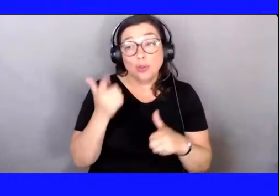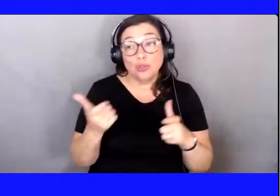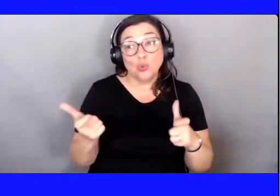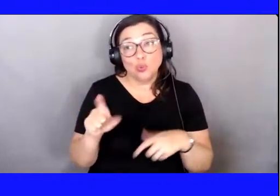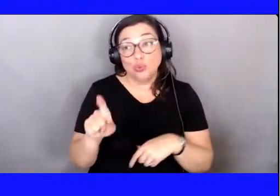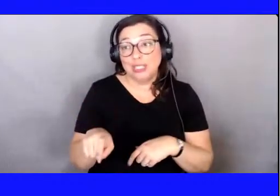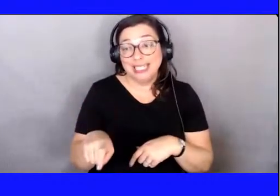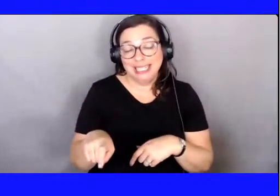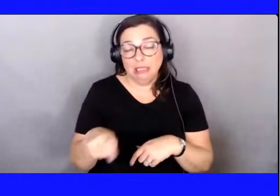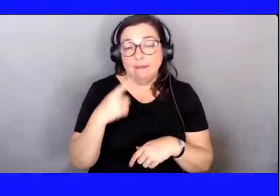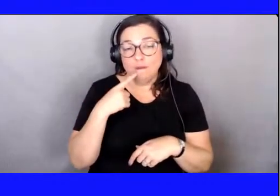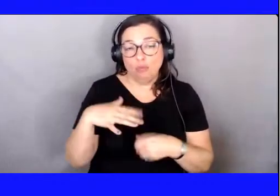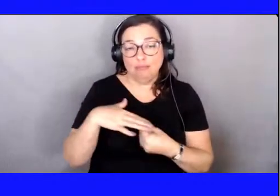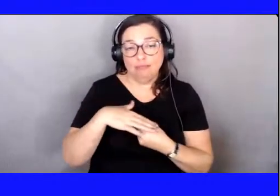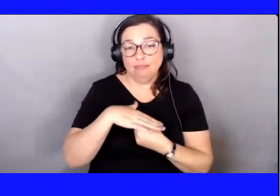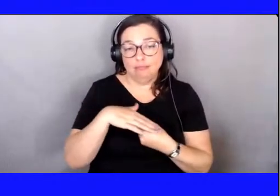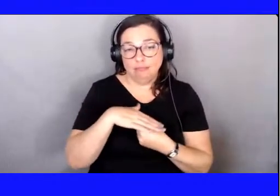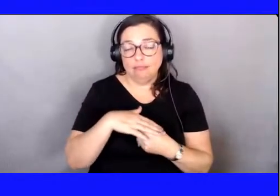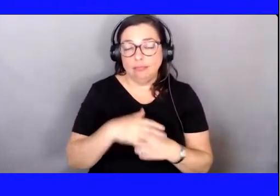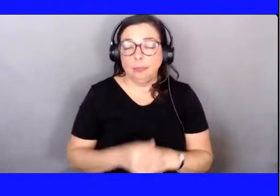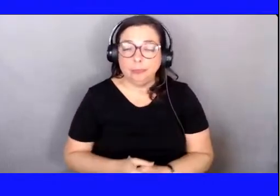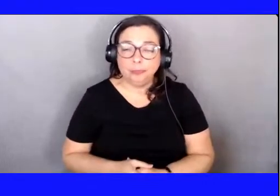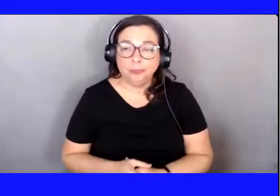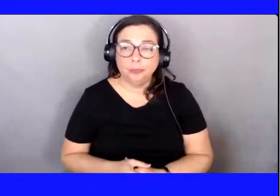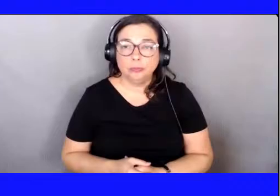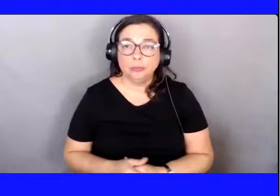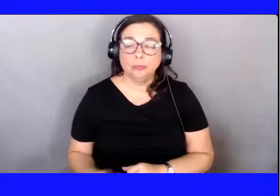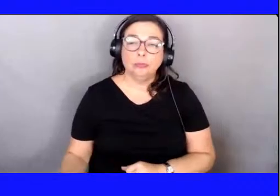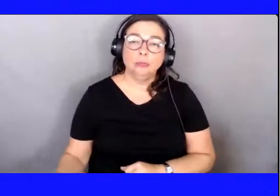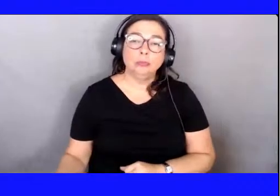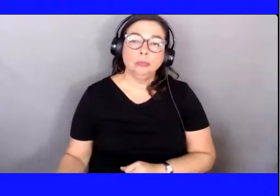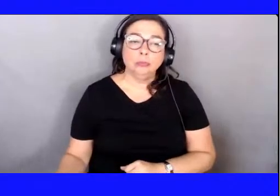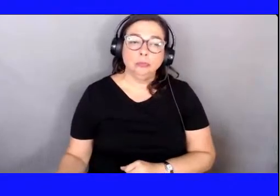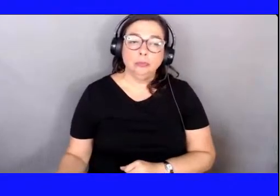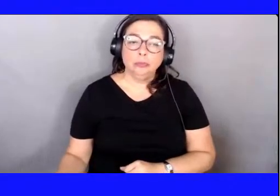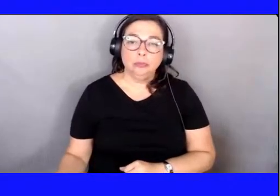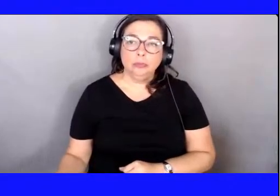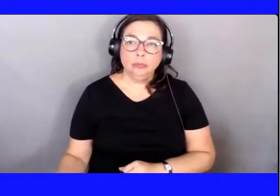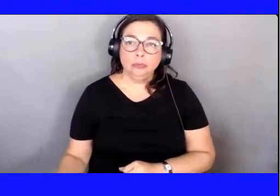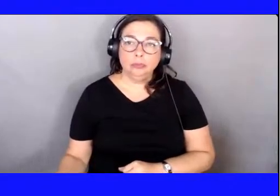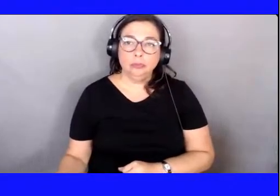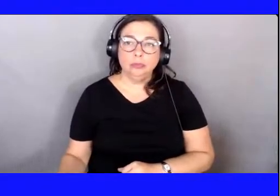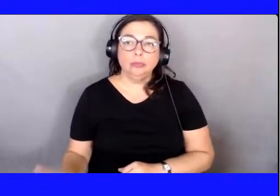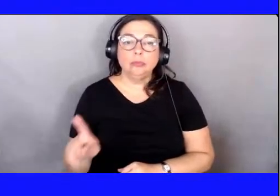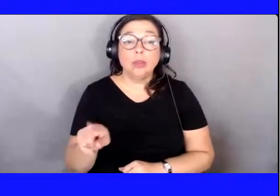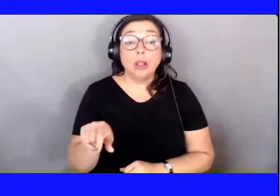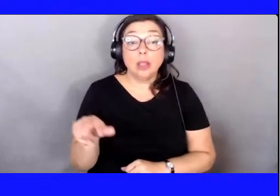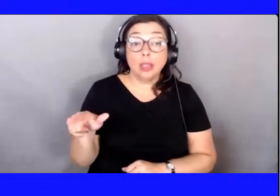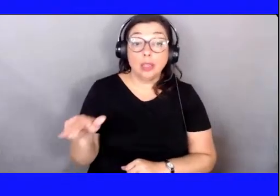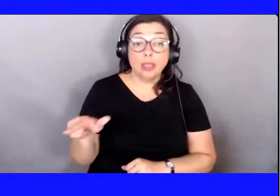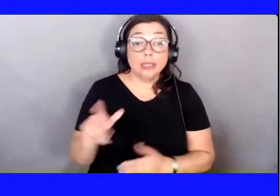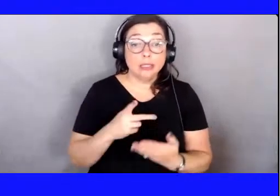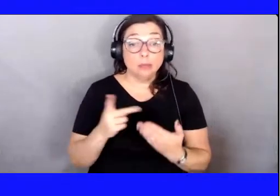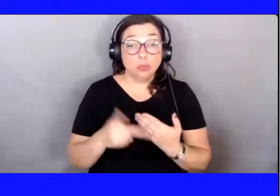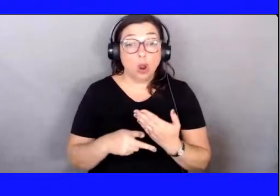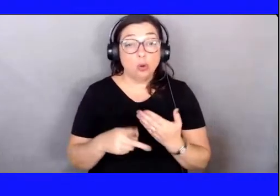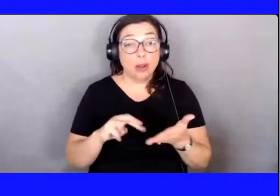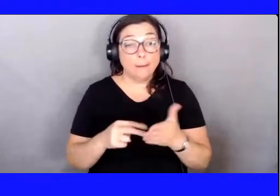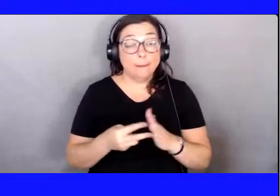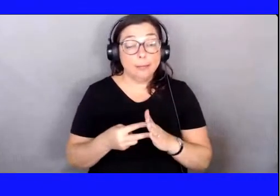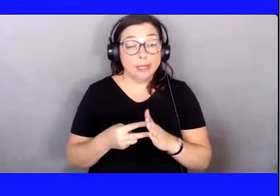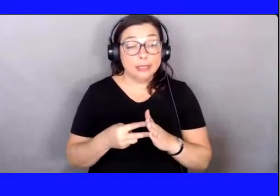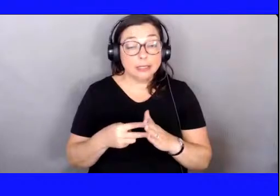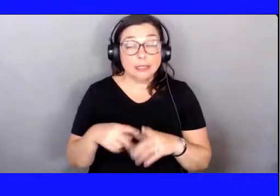within the parameters of HPD's program. Again, through the ELA program, which means the area